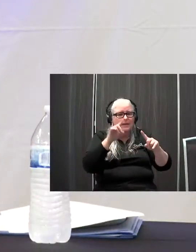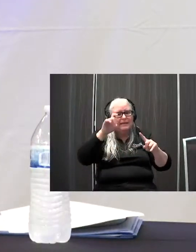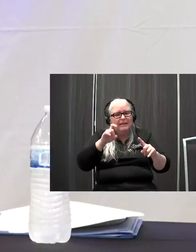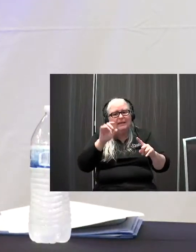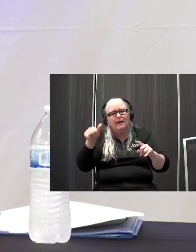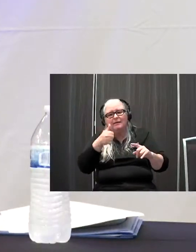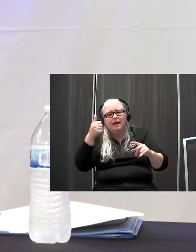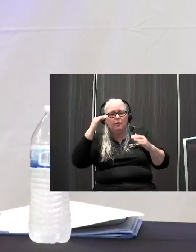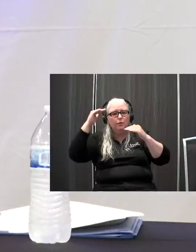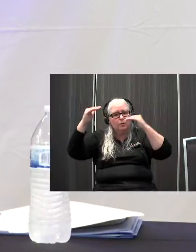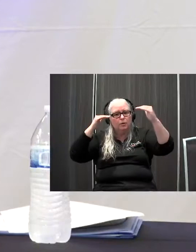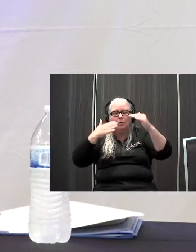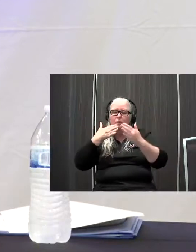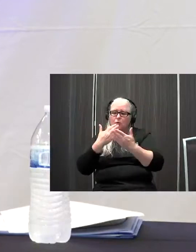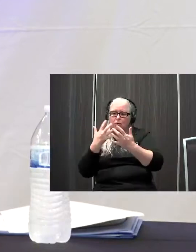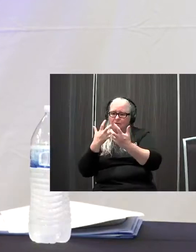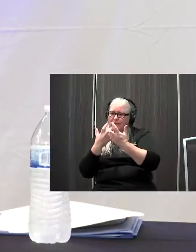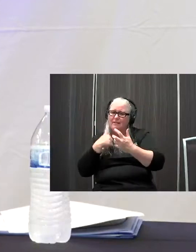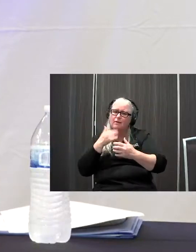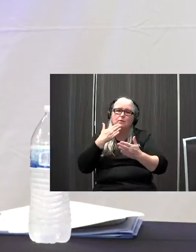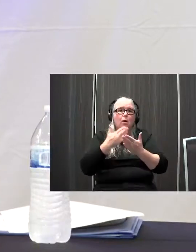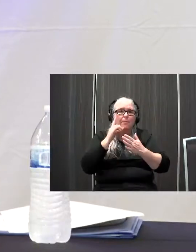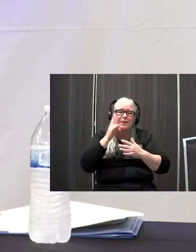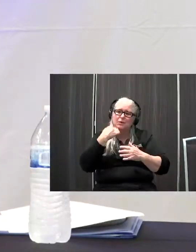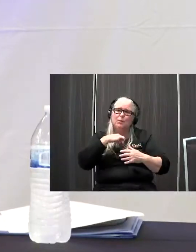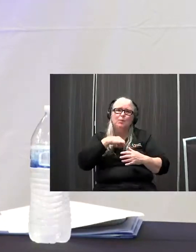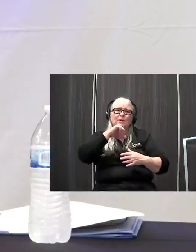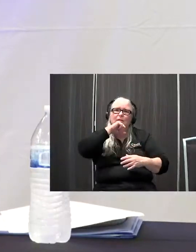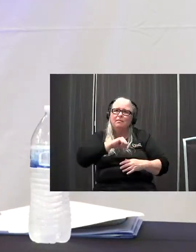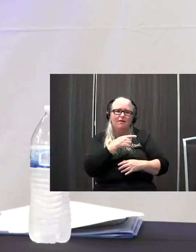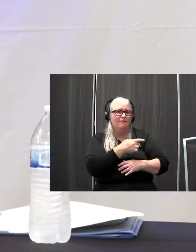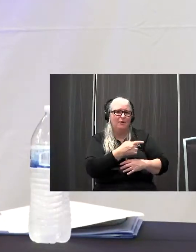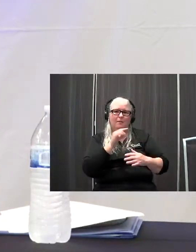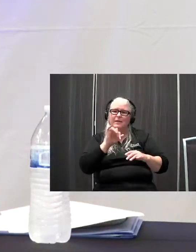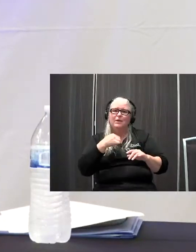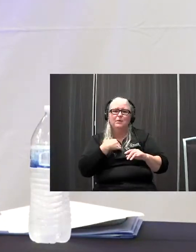transition for us because we loved her, but it